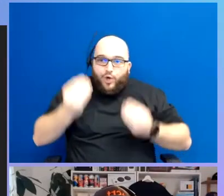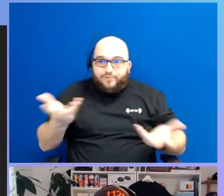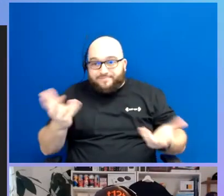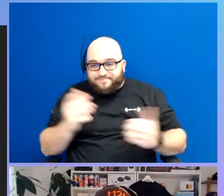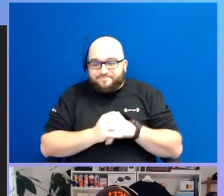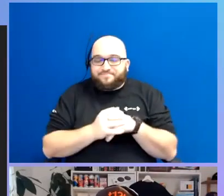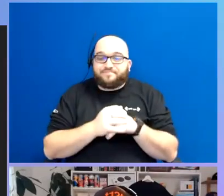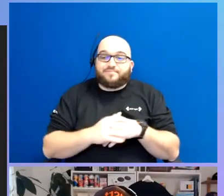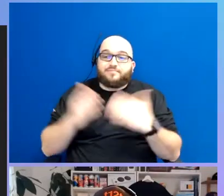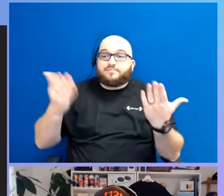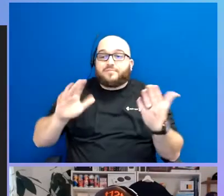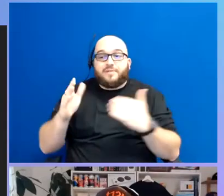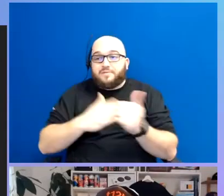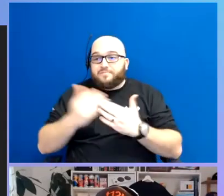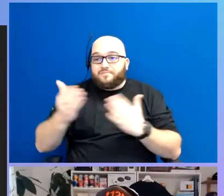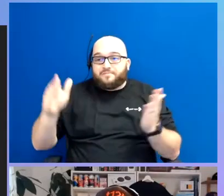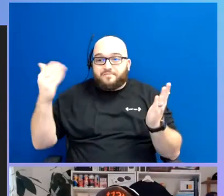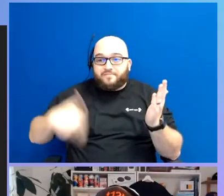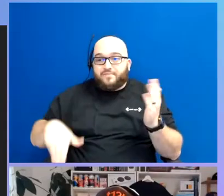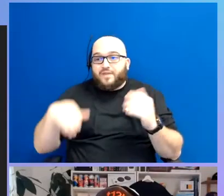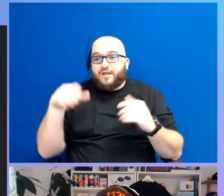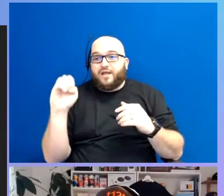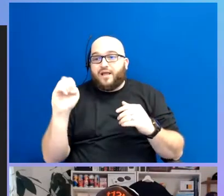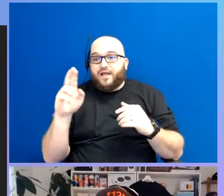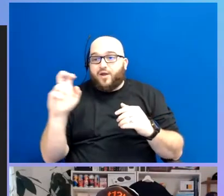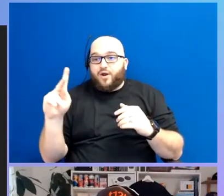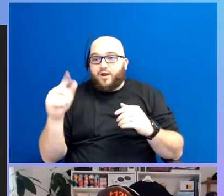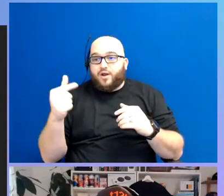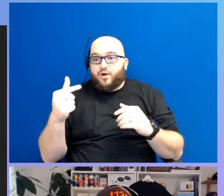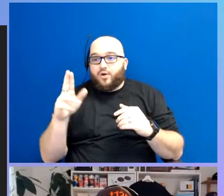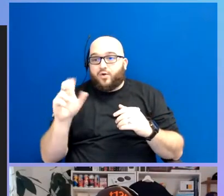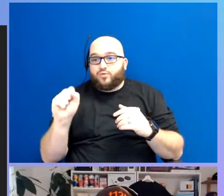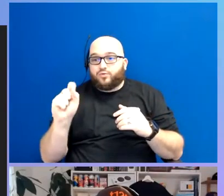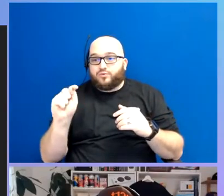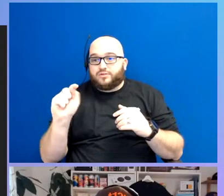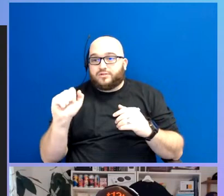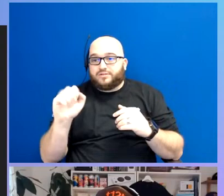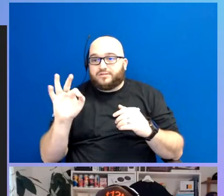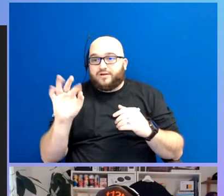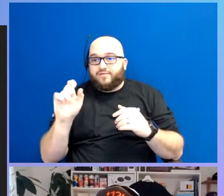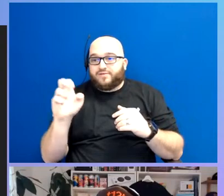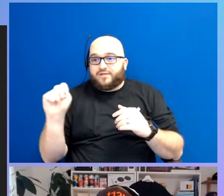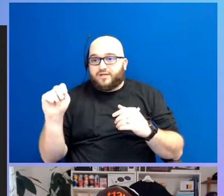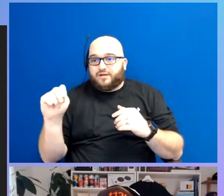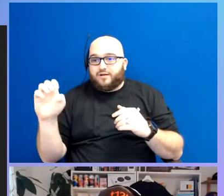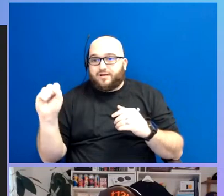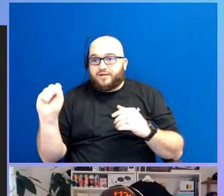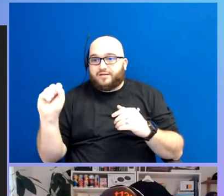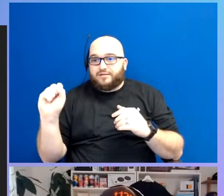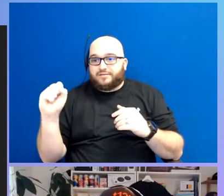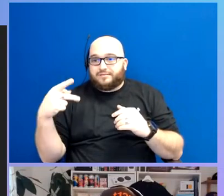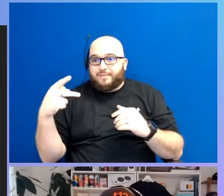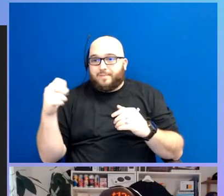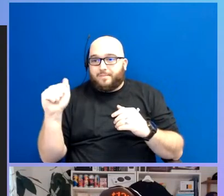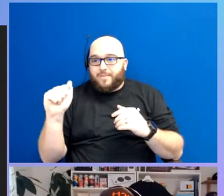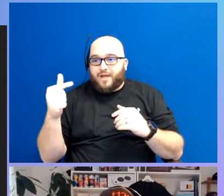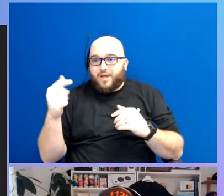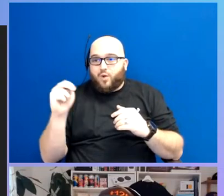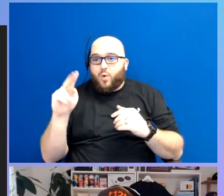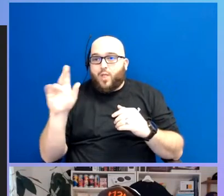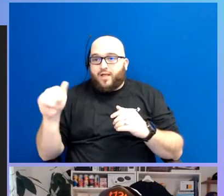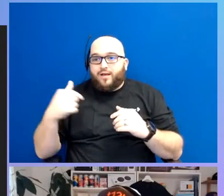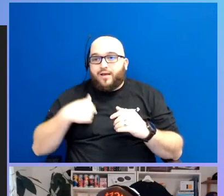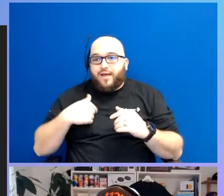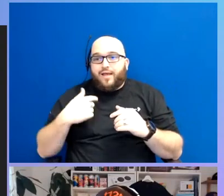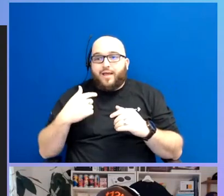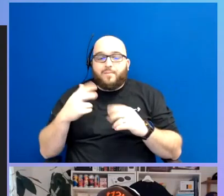So my name is Eric Pesoson Spagnoli, and I go by he, him. I'm an accessibility specialist at